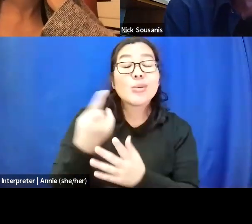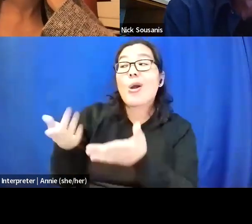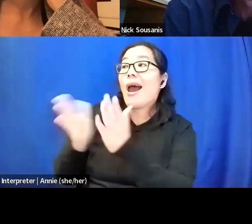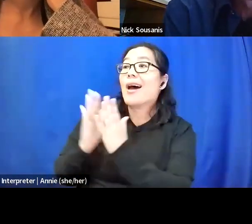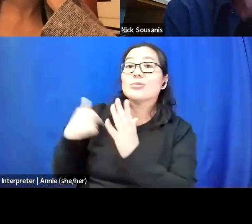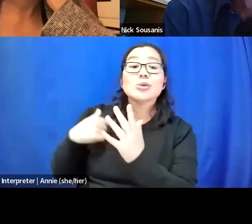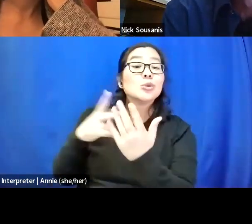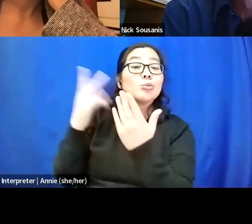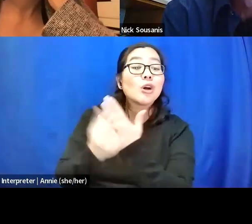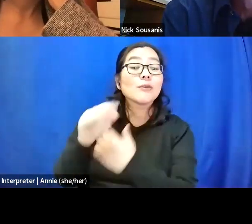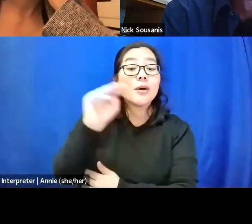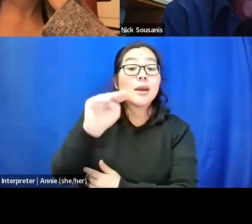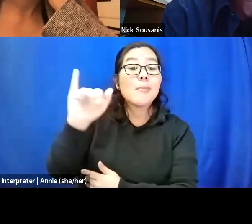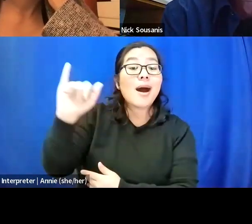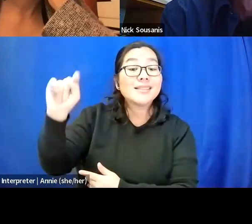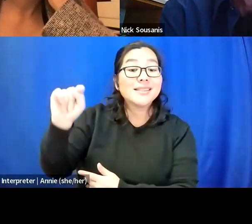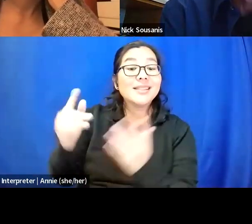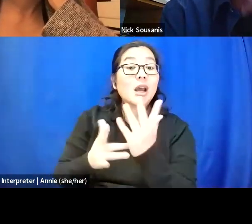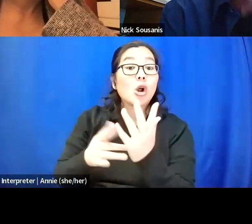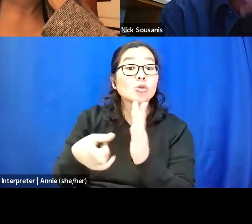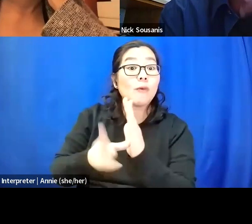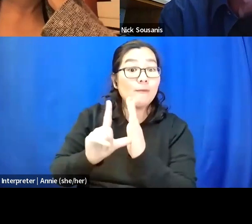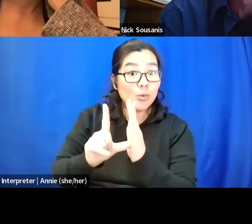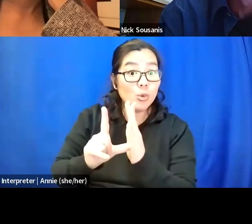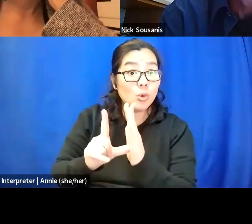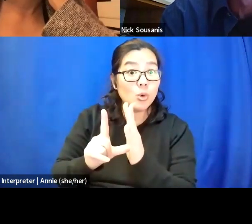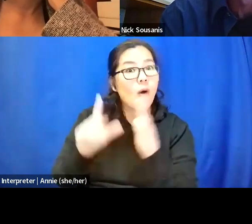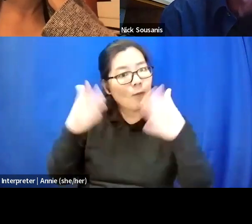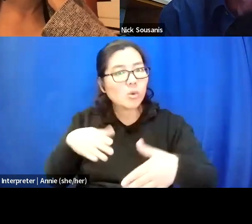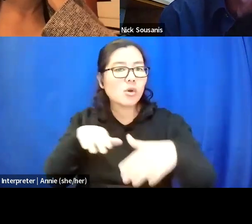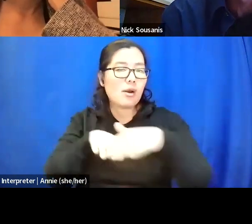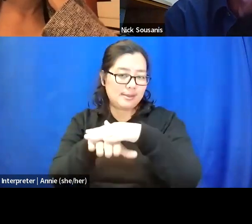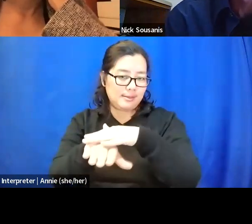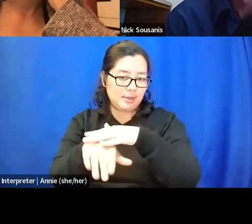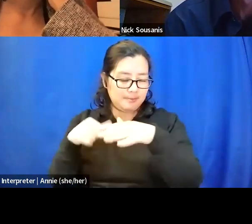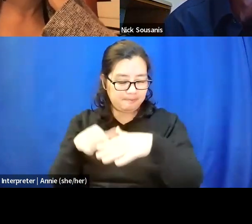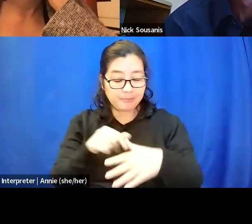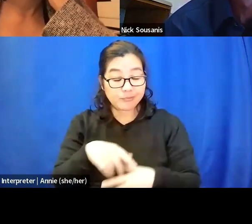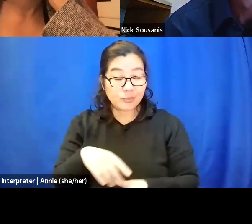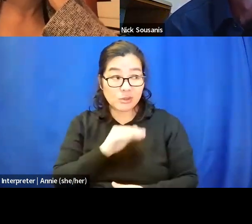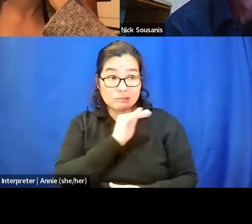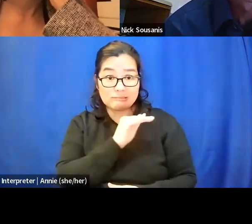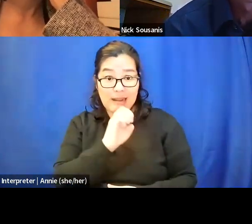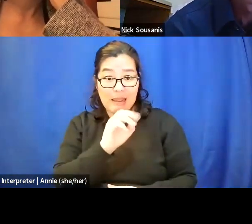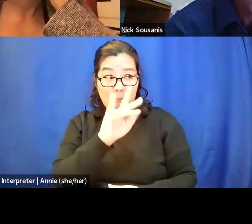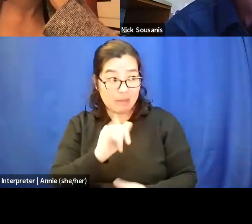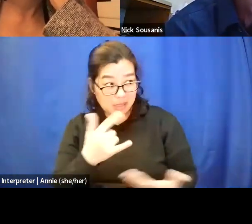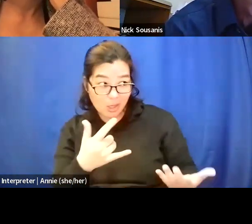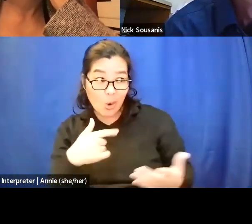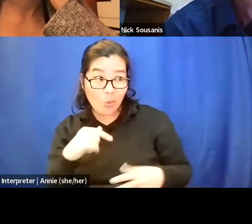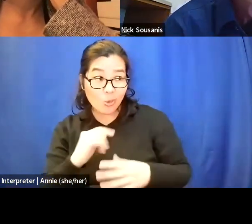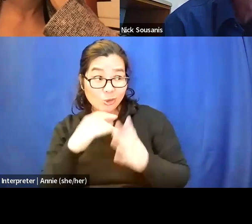for MIT Technology Review and on accessibility. And I turned to Emily and said, we should make a comic about